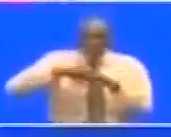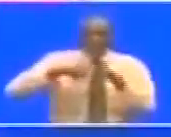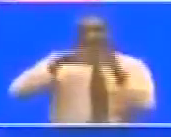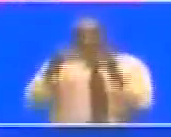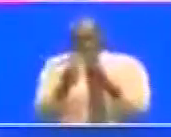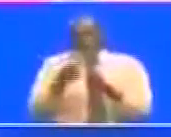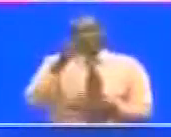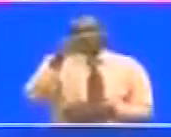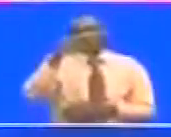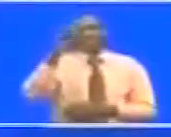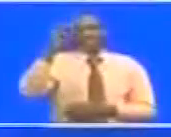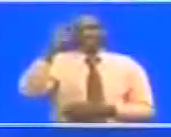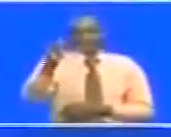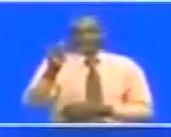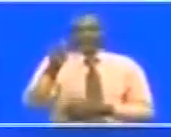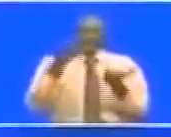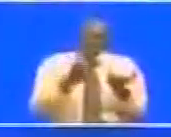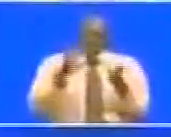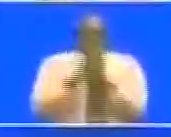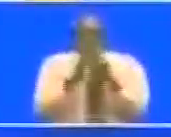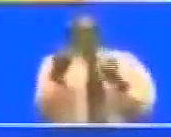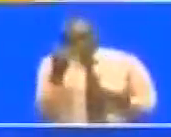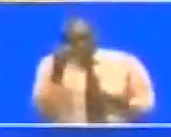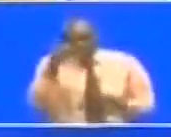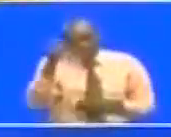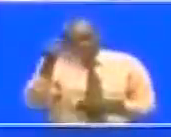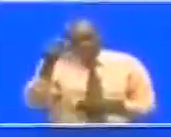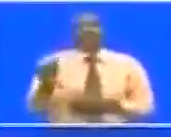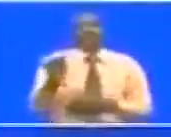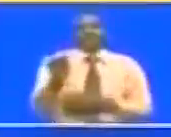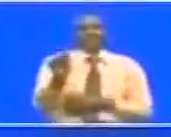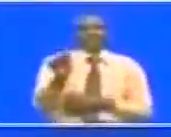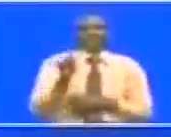teams, Simba Sports Club, and Young Africans, also known as Yanga.